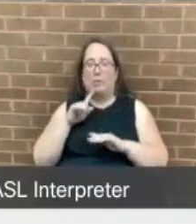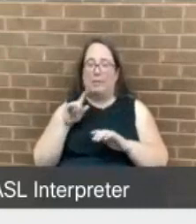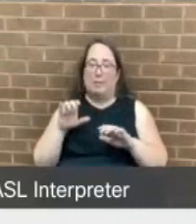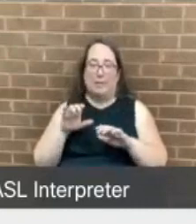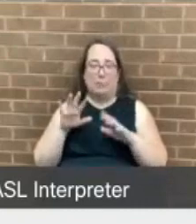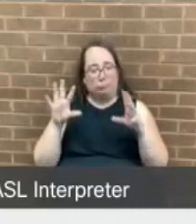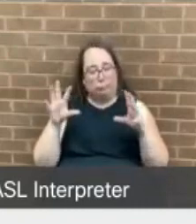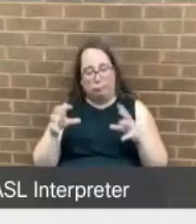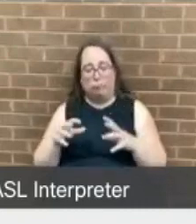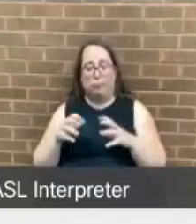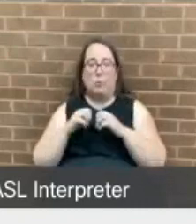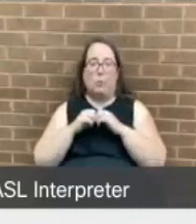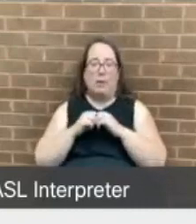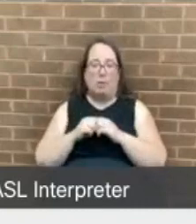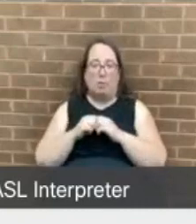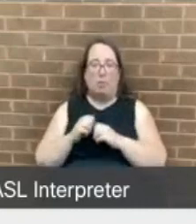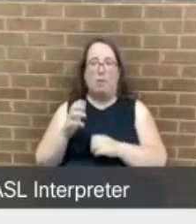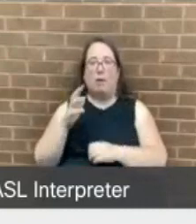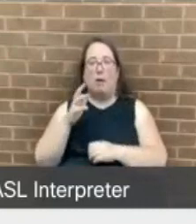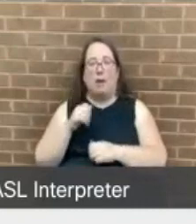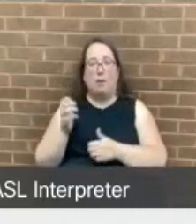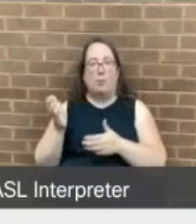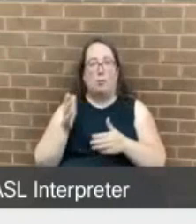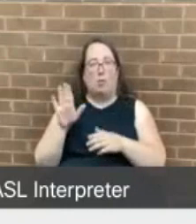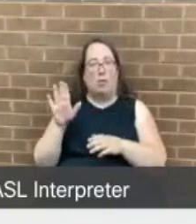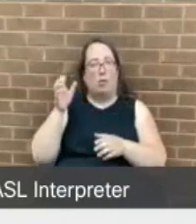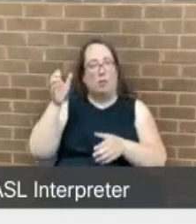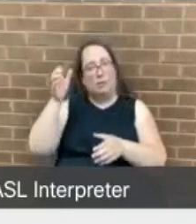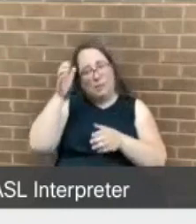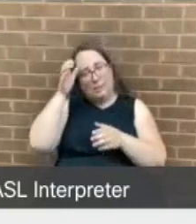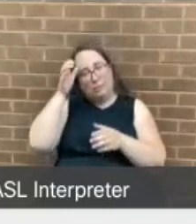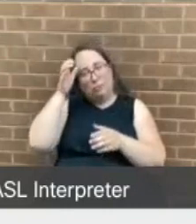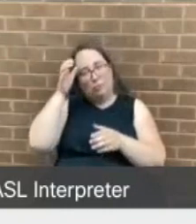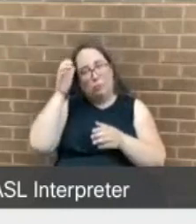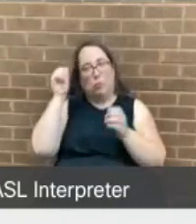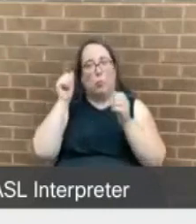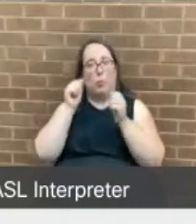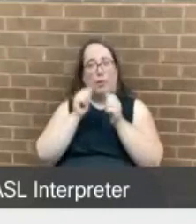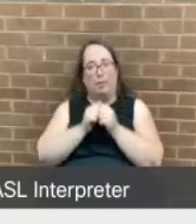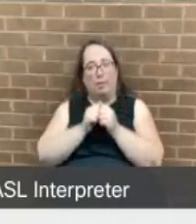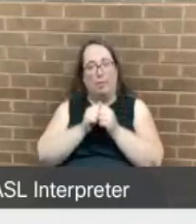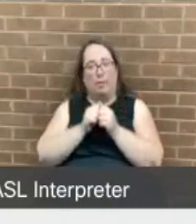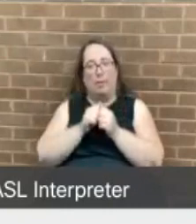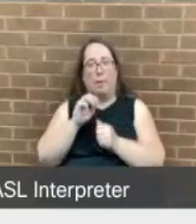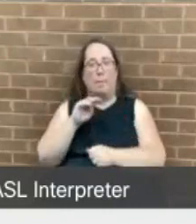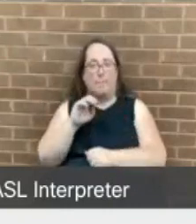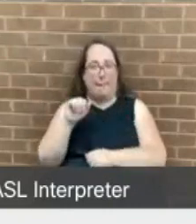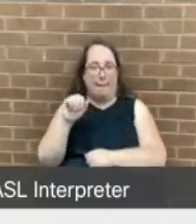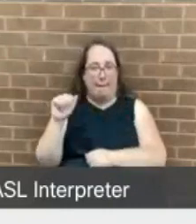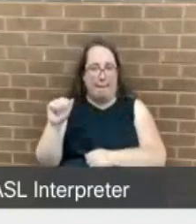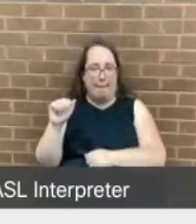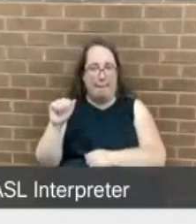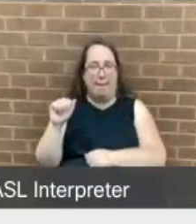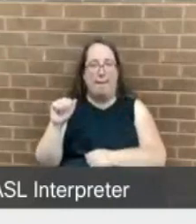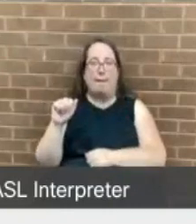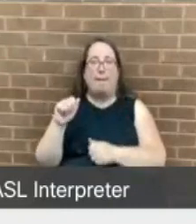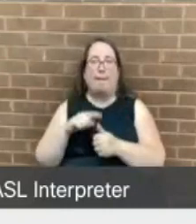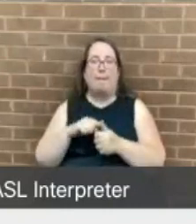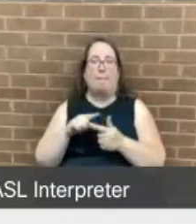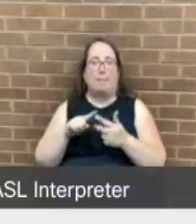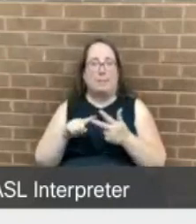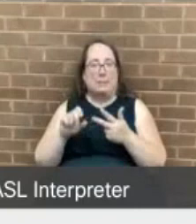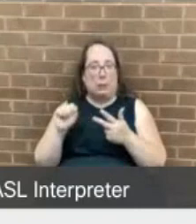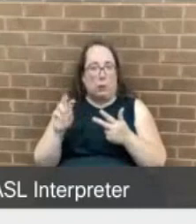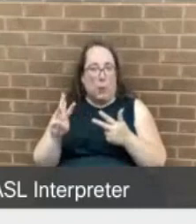together and brought its expertise, partnered with MAA, Southwest Airlines, and